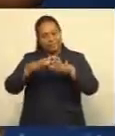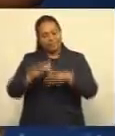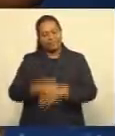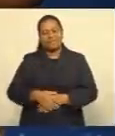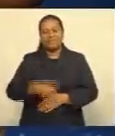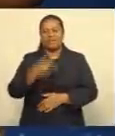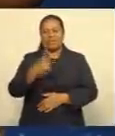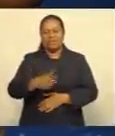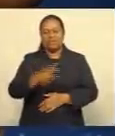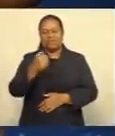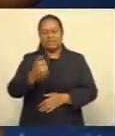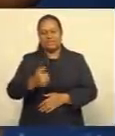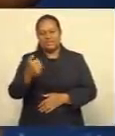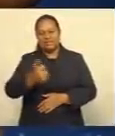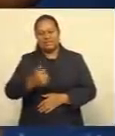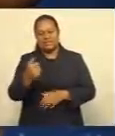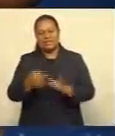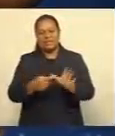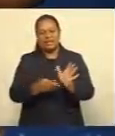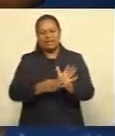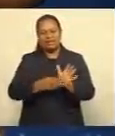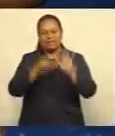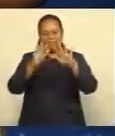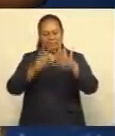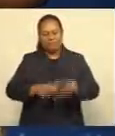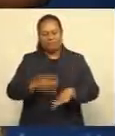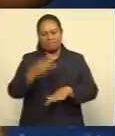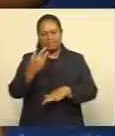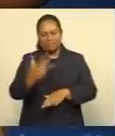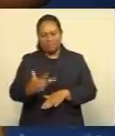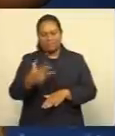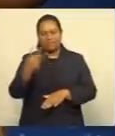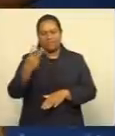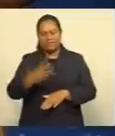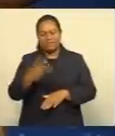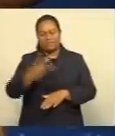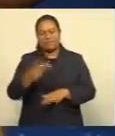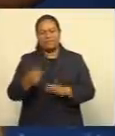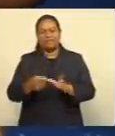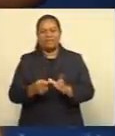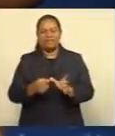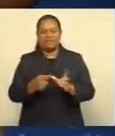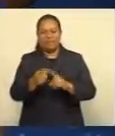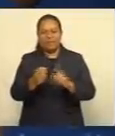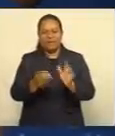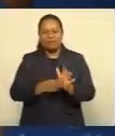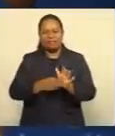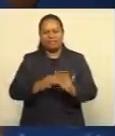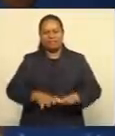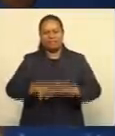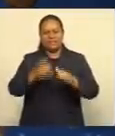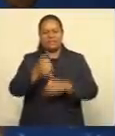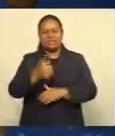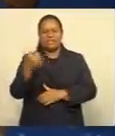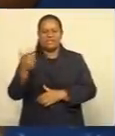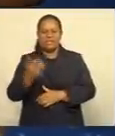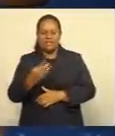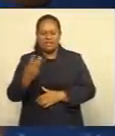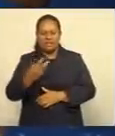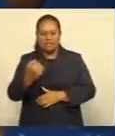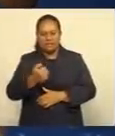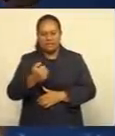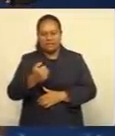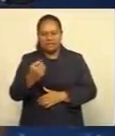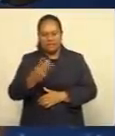at 2:16 a.m. with low waters at 8:13 a.m. Sunrise at 6:17. For tomorrow, the sunshine